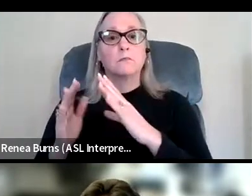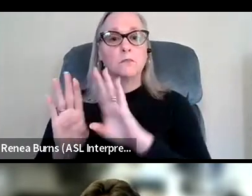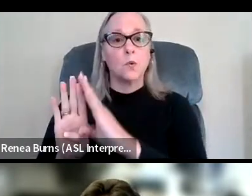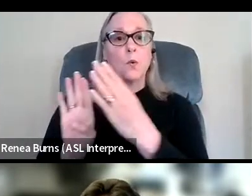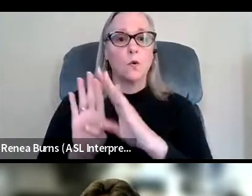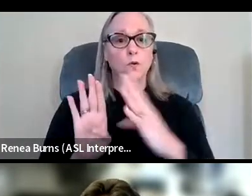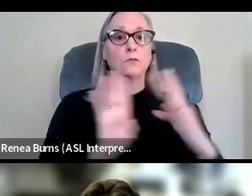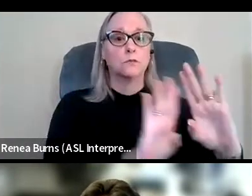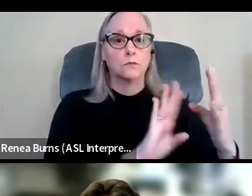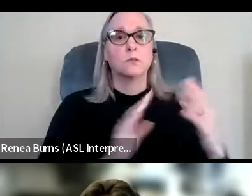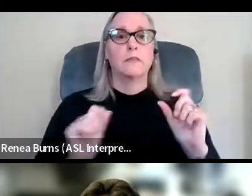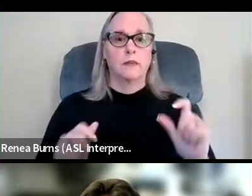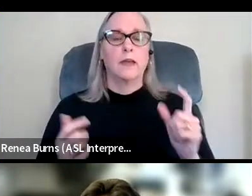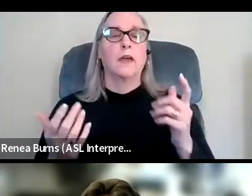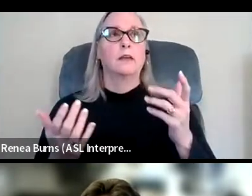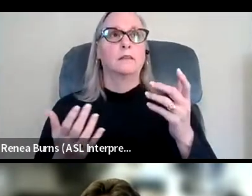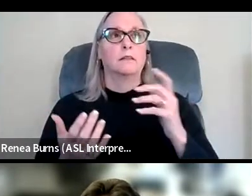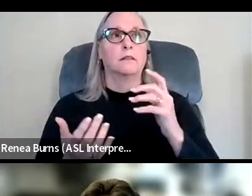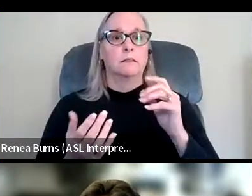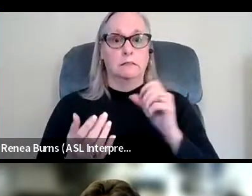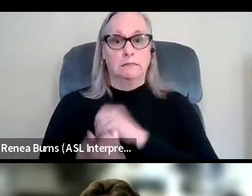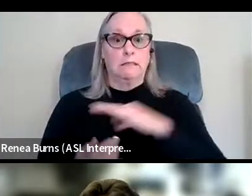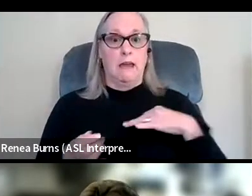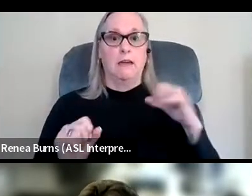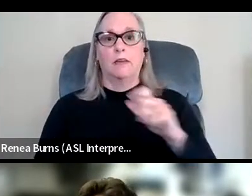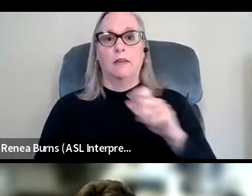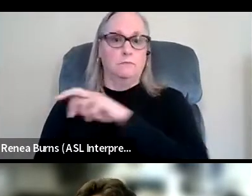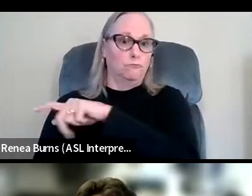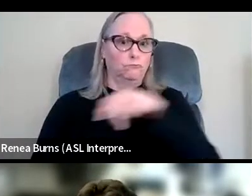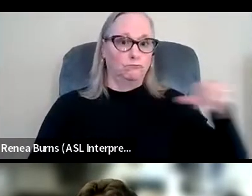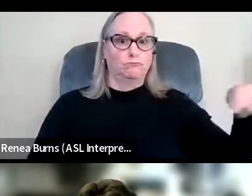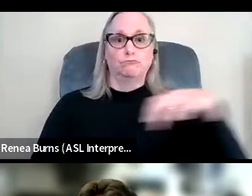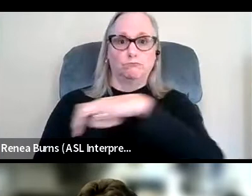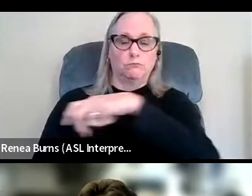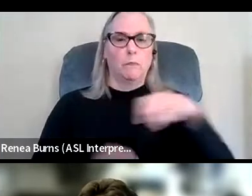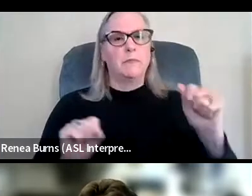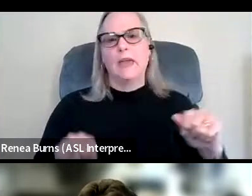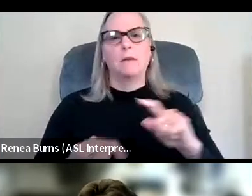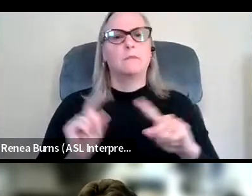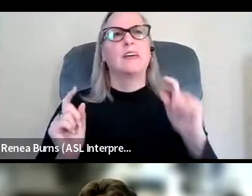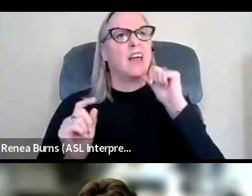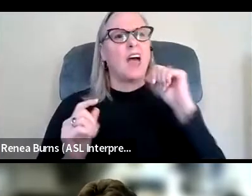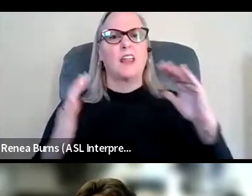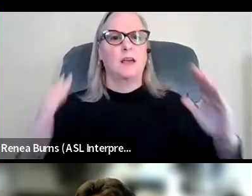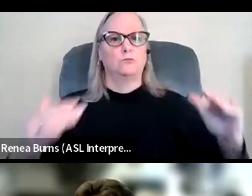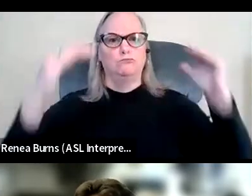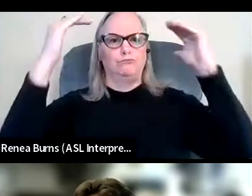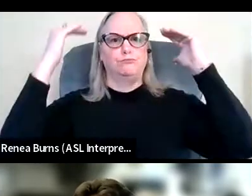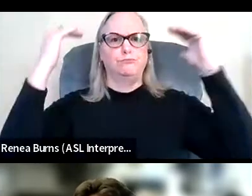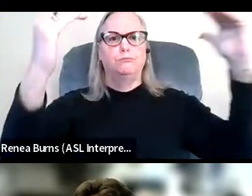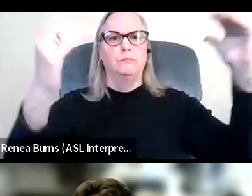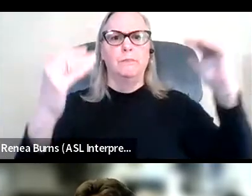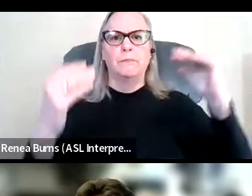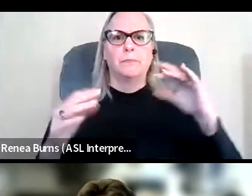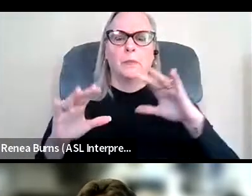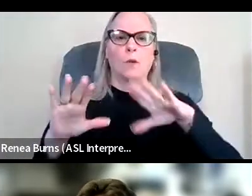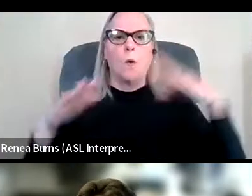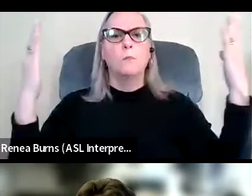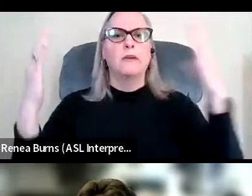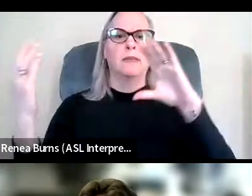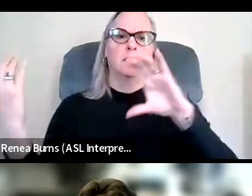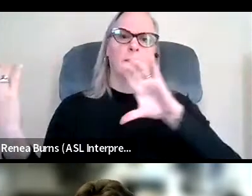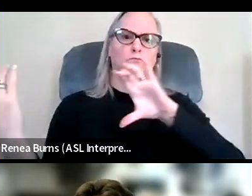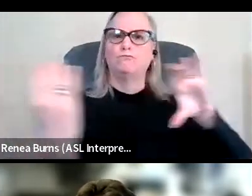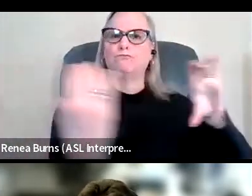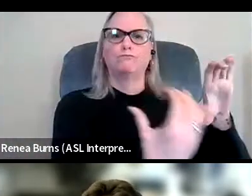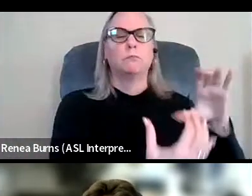and facilitate staff to move quickly between the two buildings, but there won't be a wide open corridor. That's not possible with the